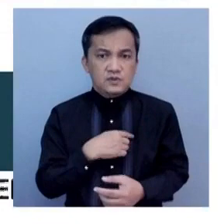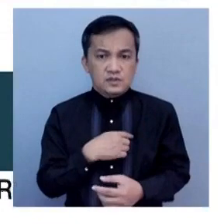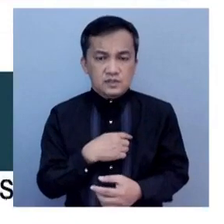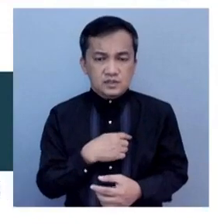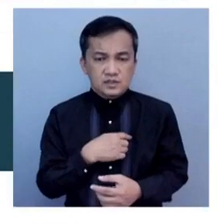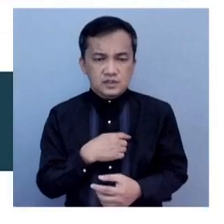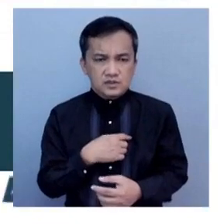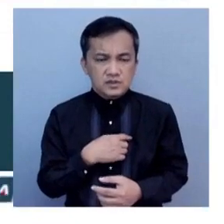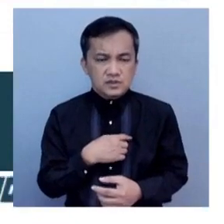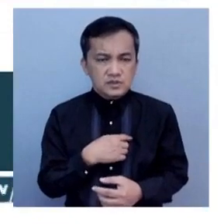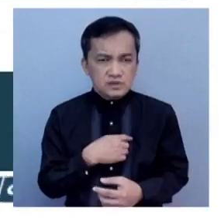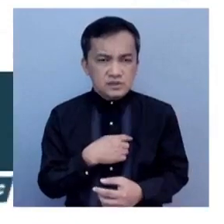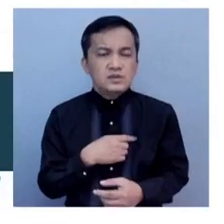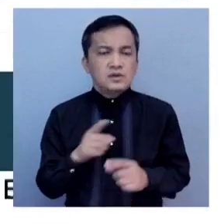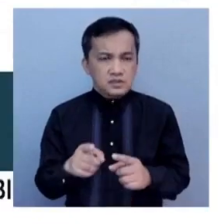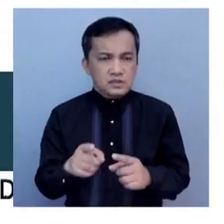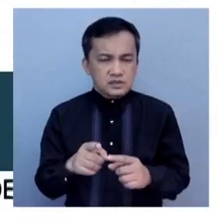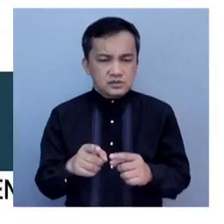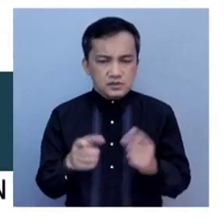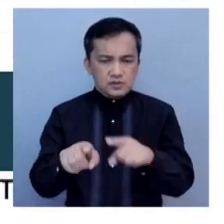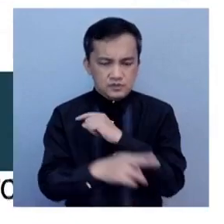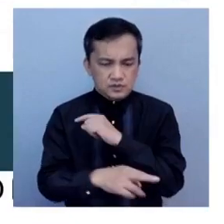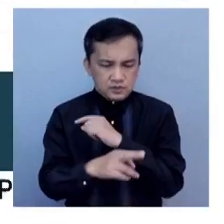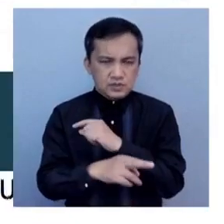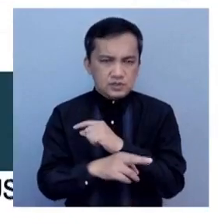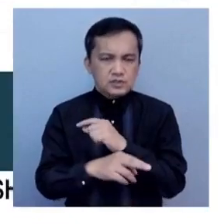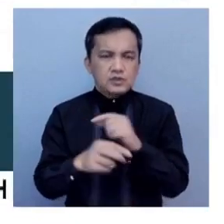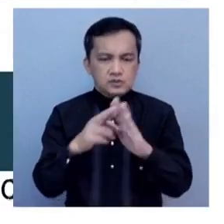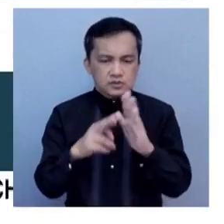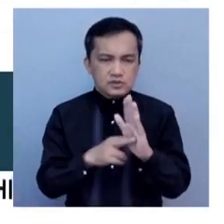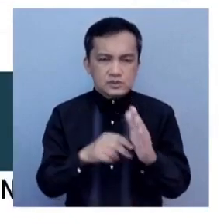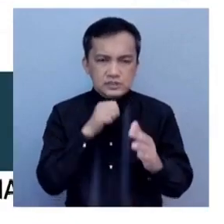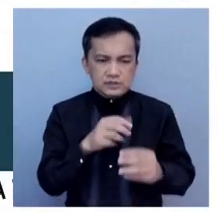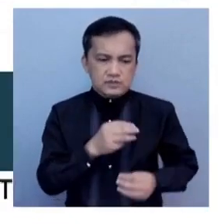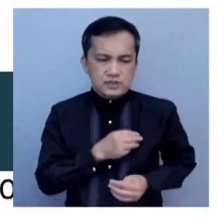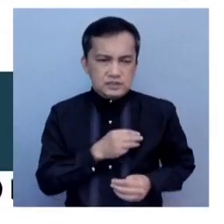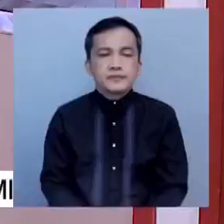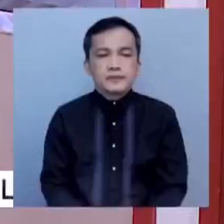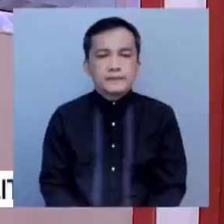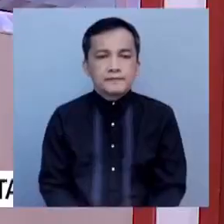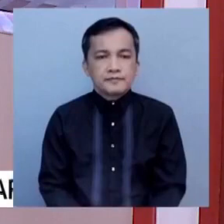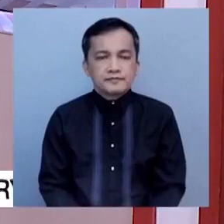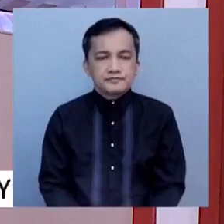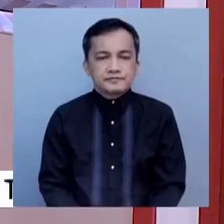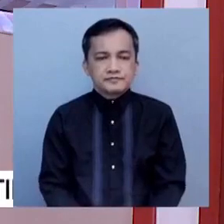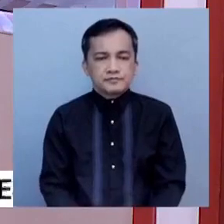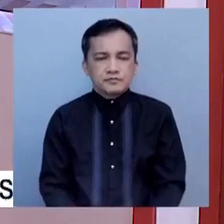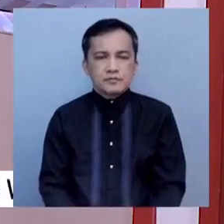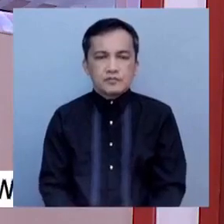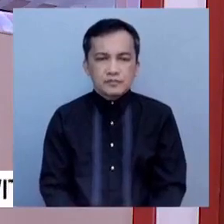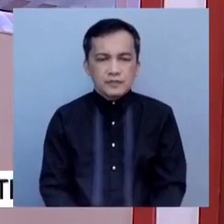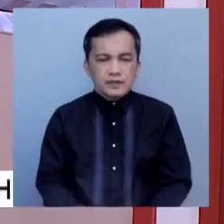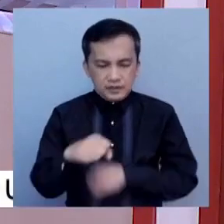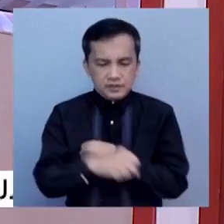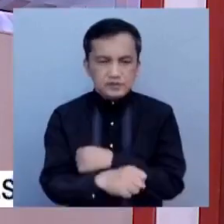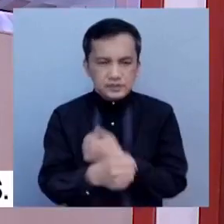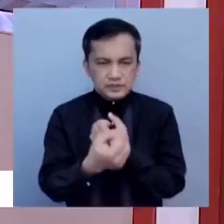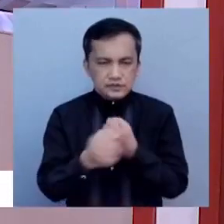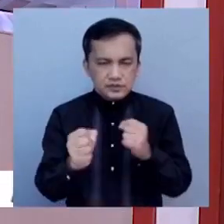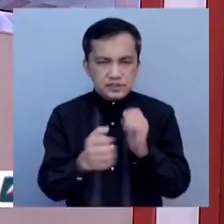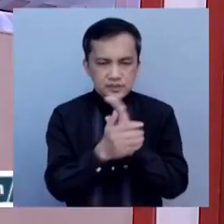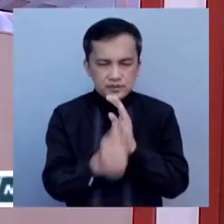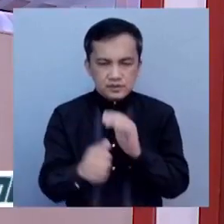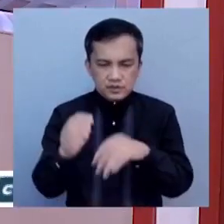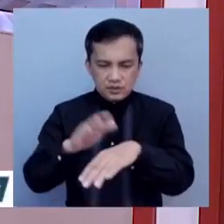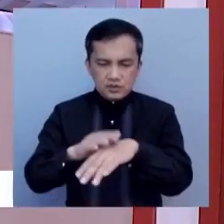in alignment with the regional norm of not militarizing the dispute. A maritime security analyst warning the